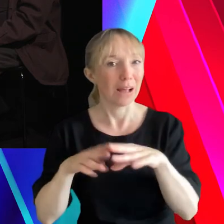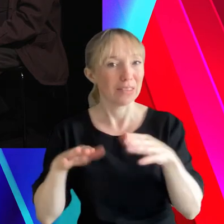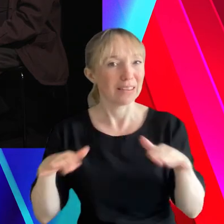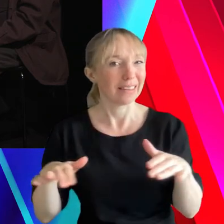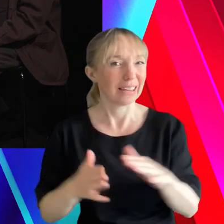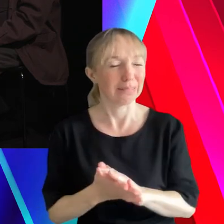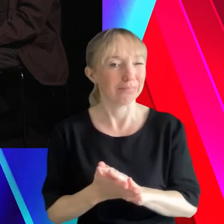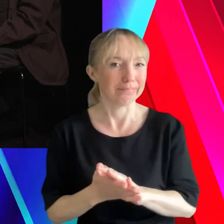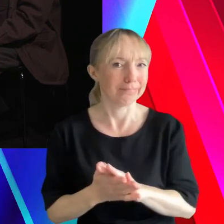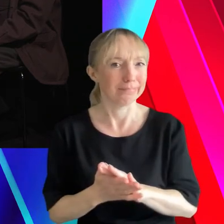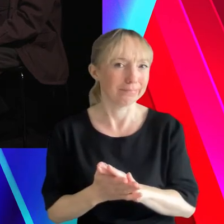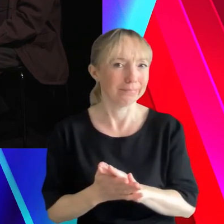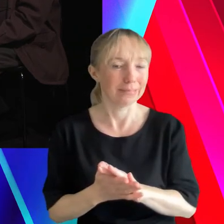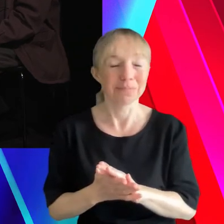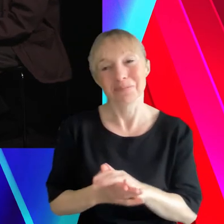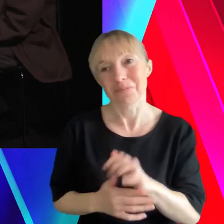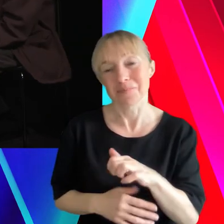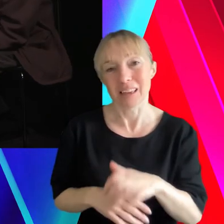wouldn't be as